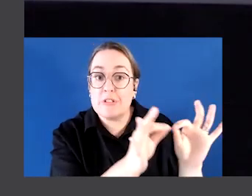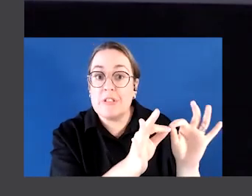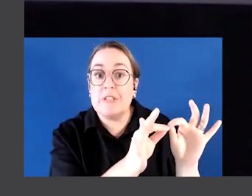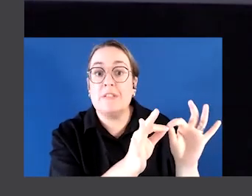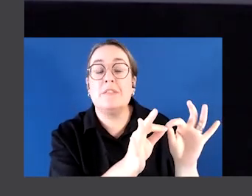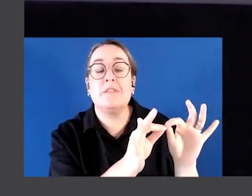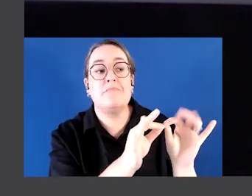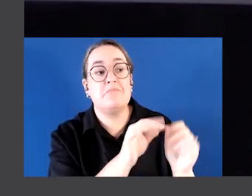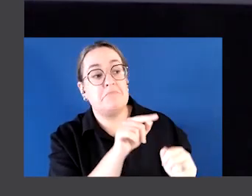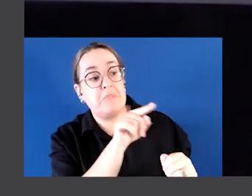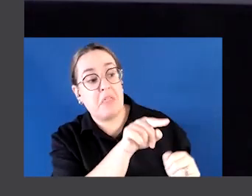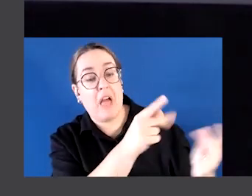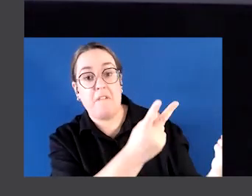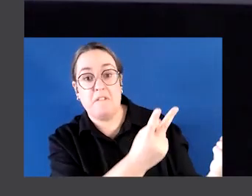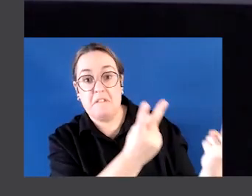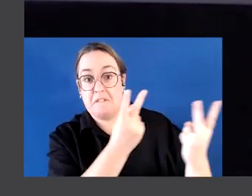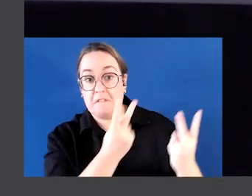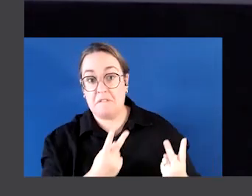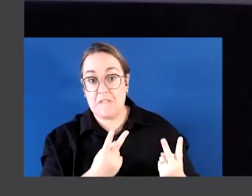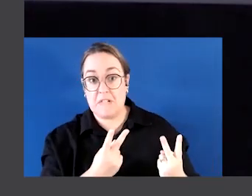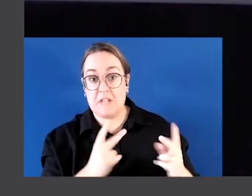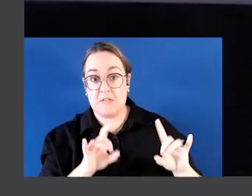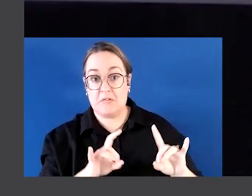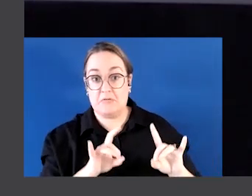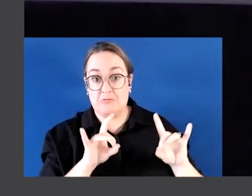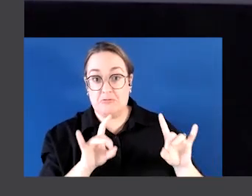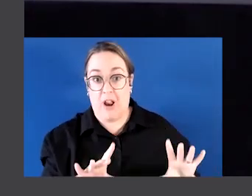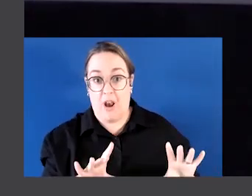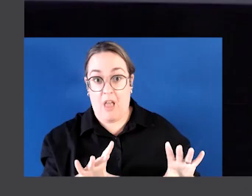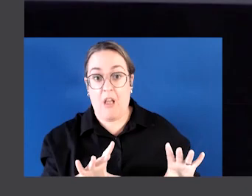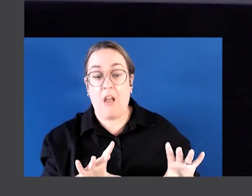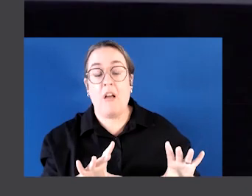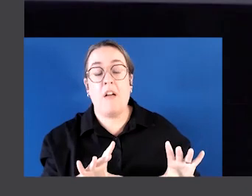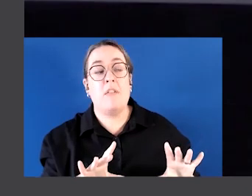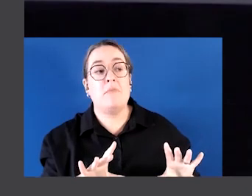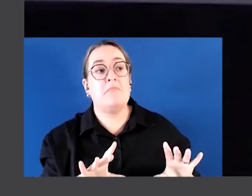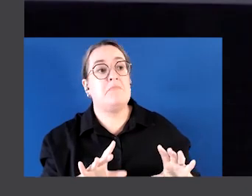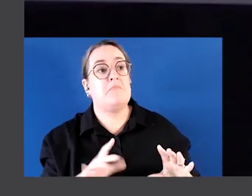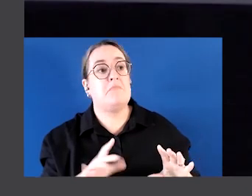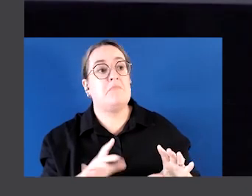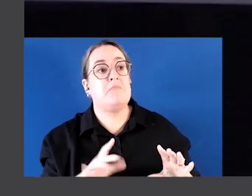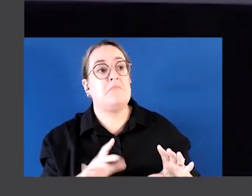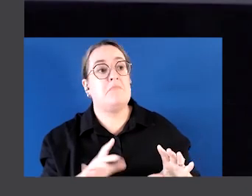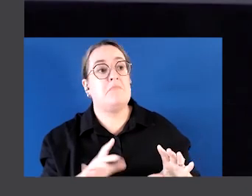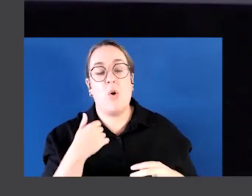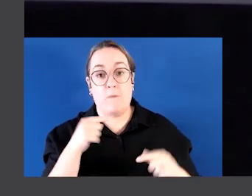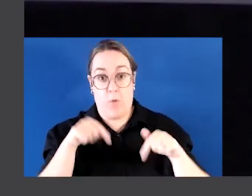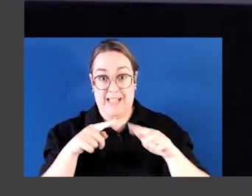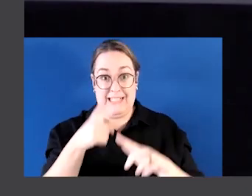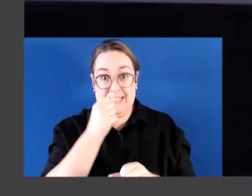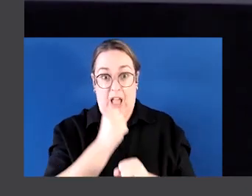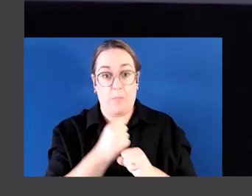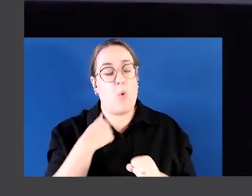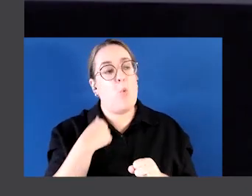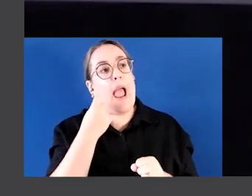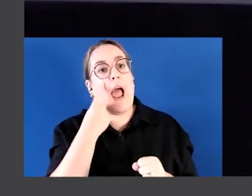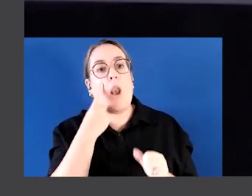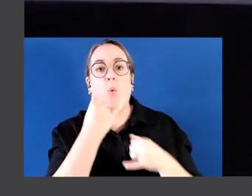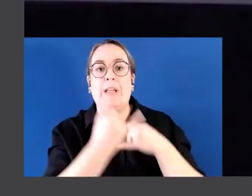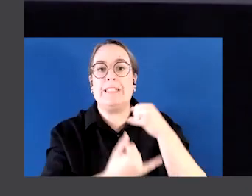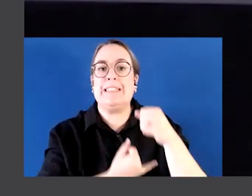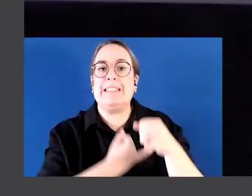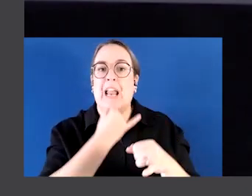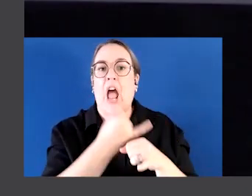UK agencies before. We've had visits here as well. I wouldn't highlight any for this particular example. We did do a